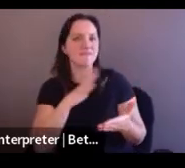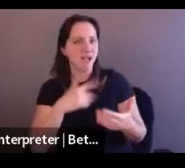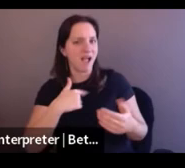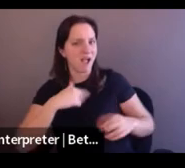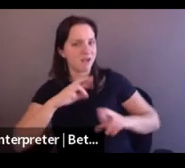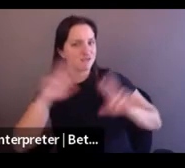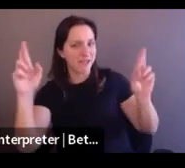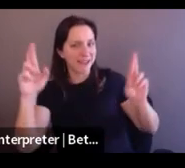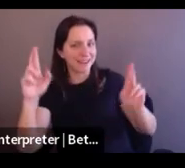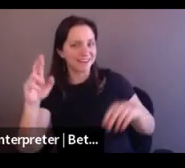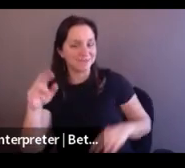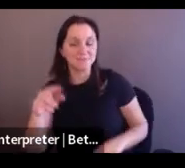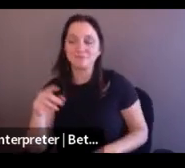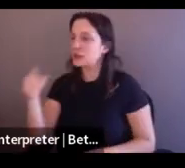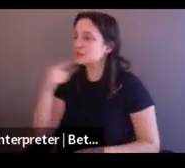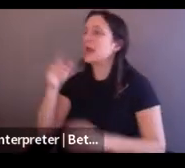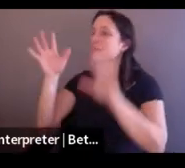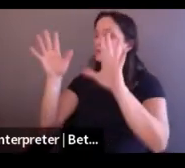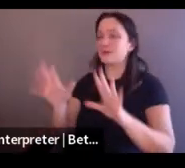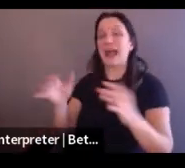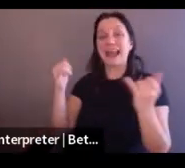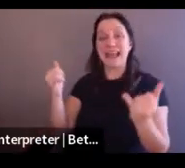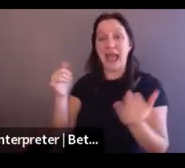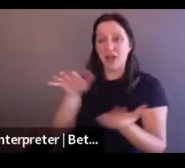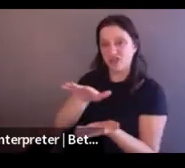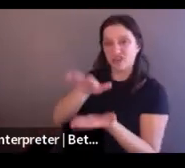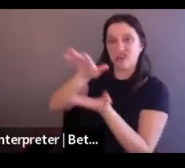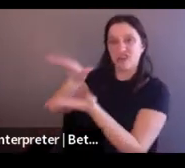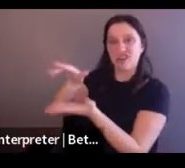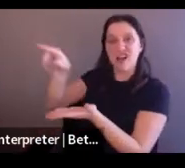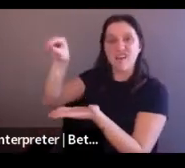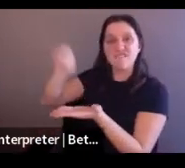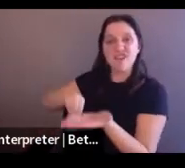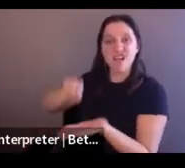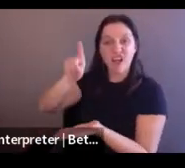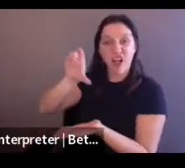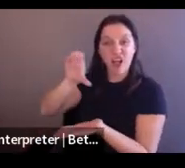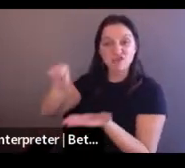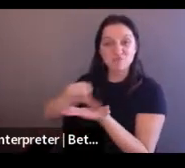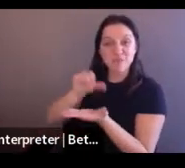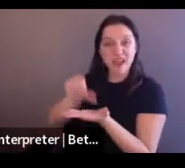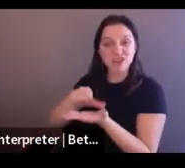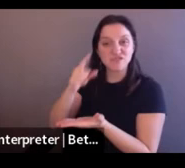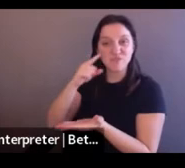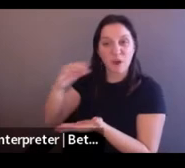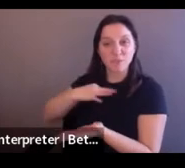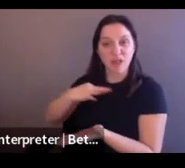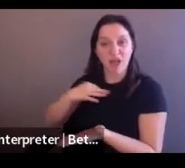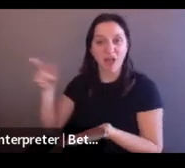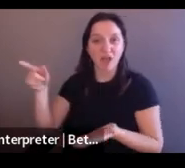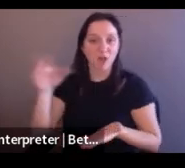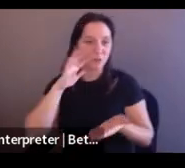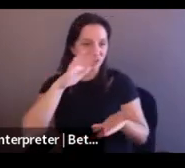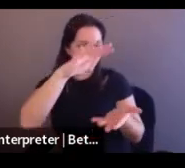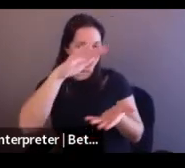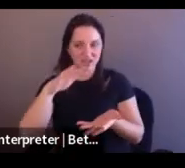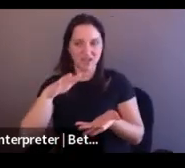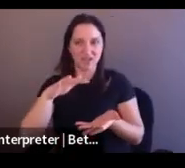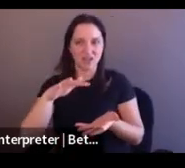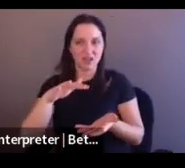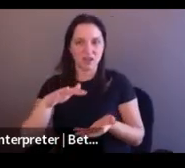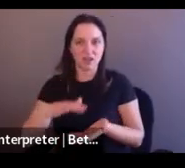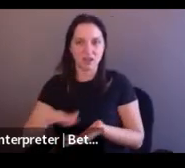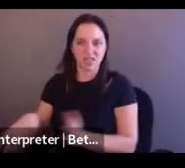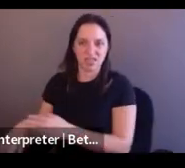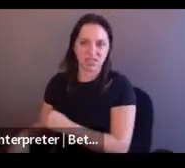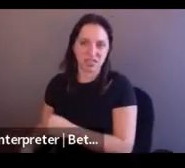out a 100-page application, that's going to be a barrier. That's going to be tricky. You know, you might lose people, lose potential great volunteers